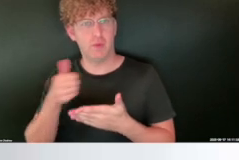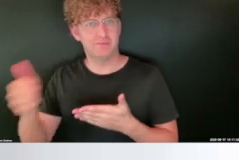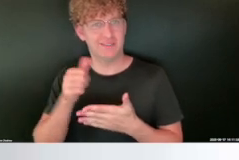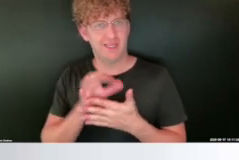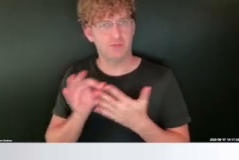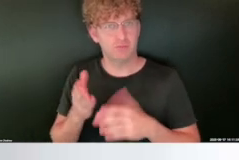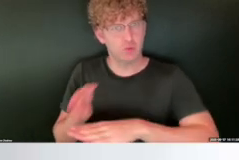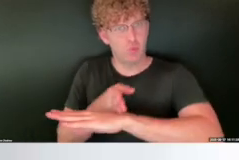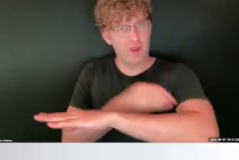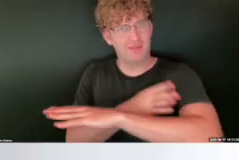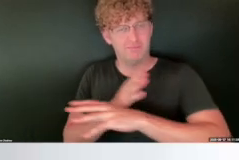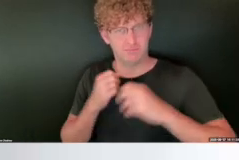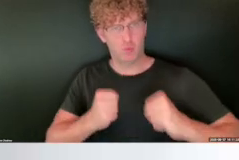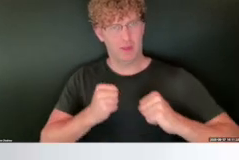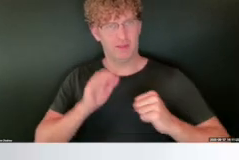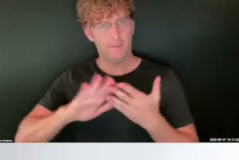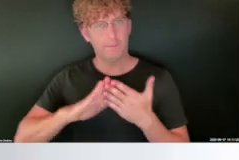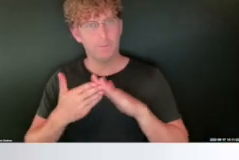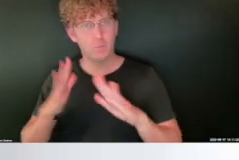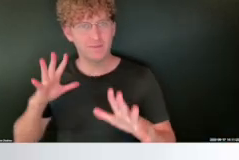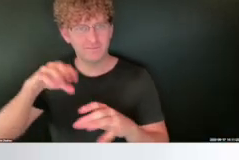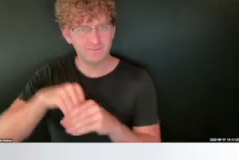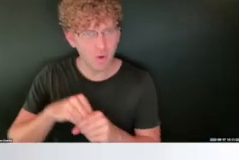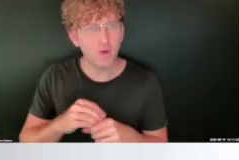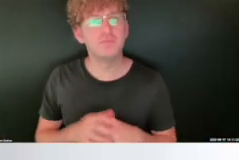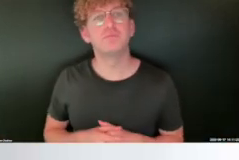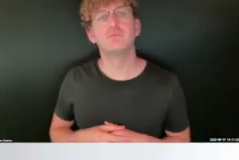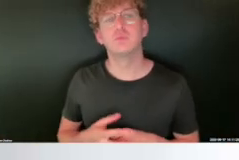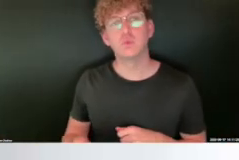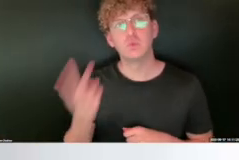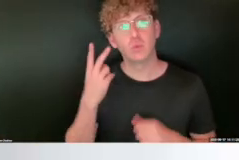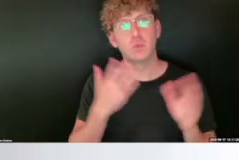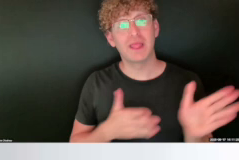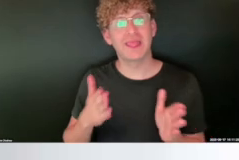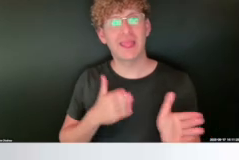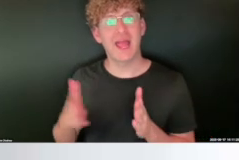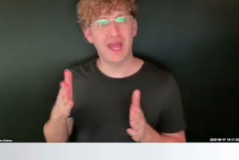2 of these planning efforts, led by Omnitrans and City Heights, successfully secured